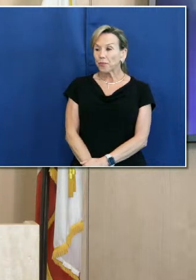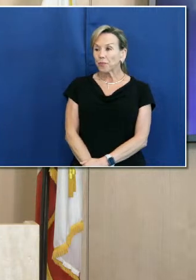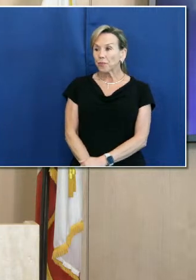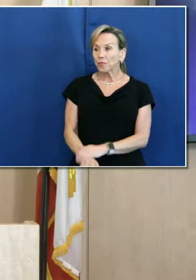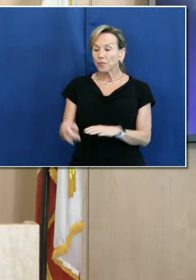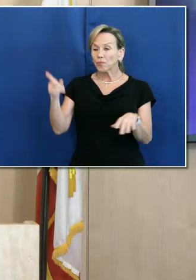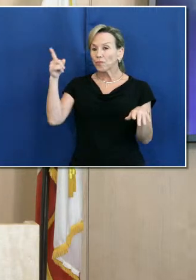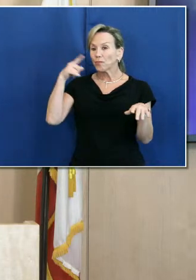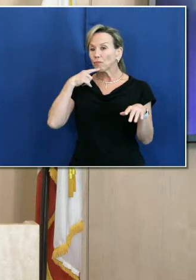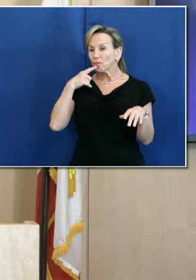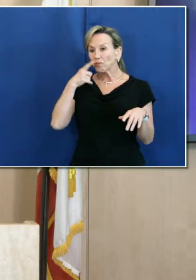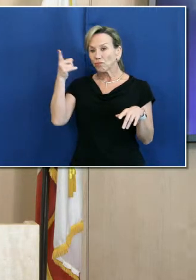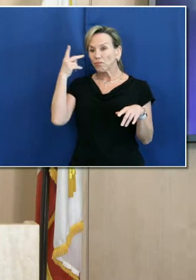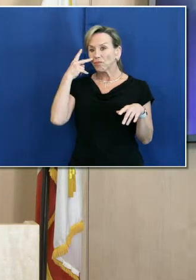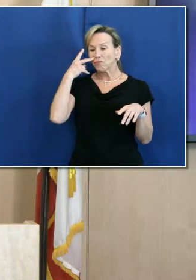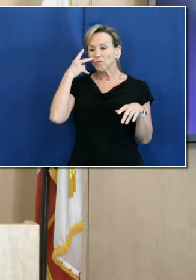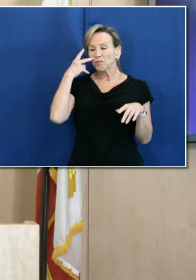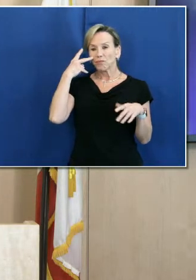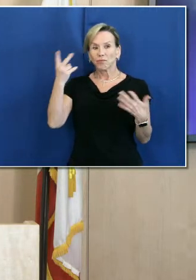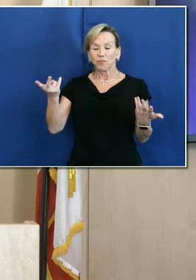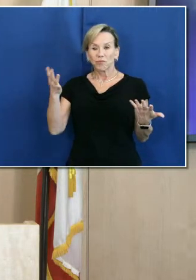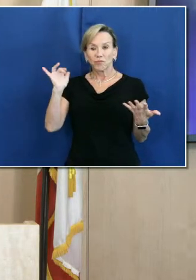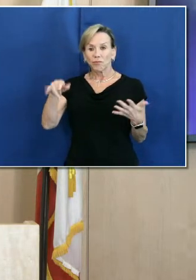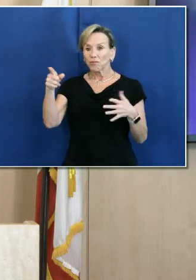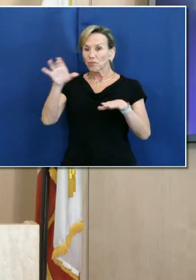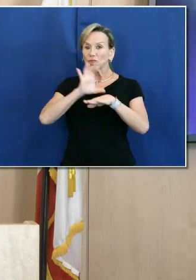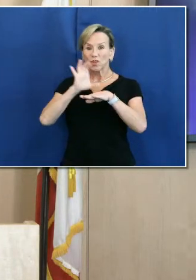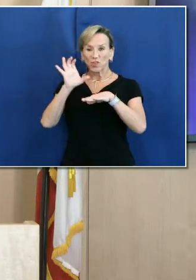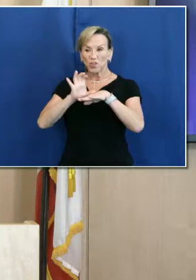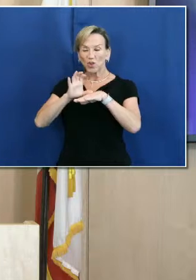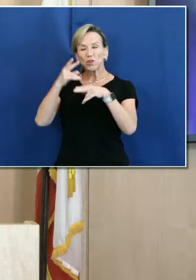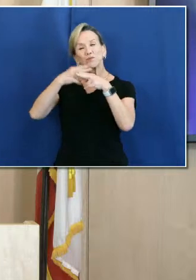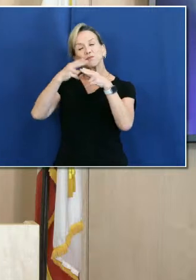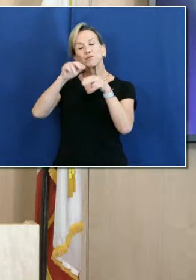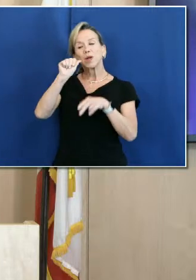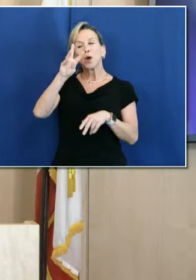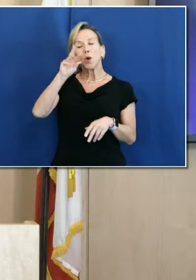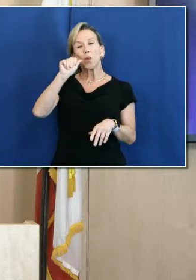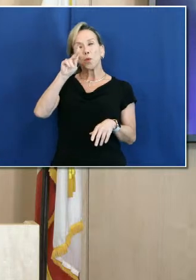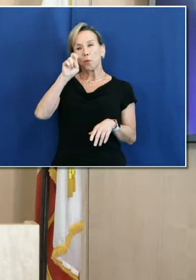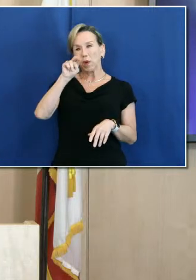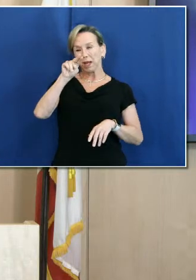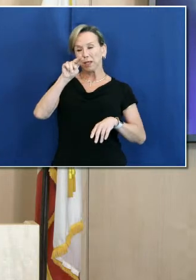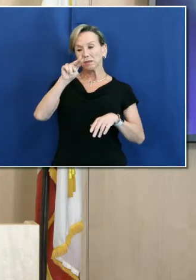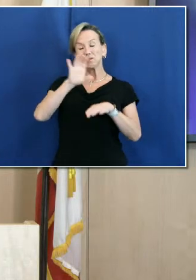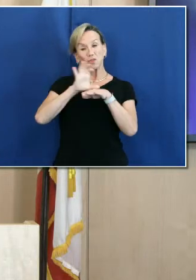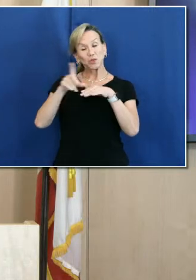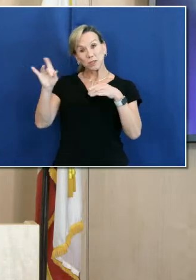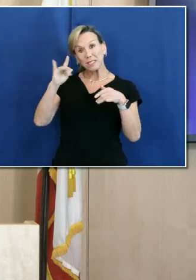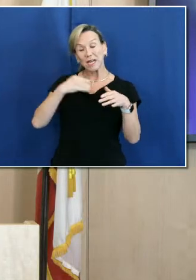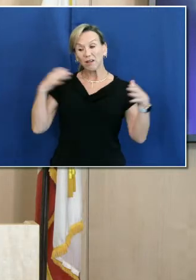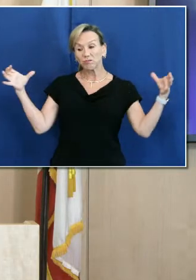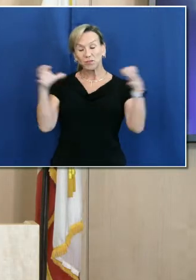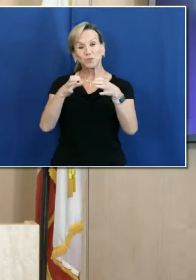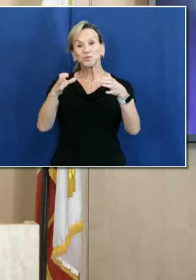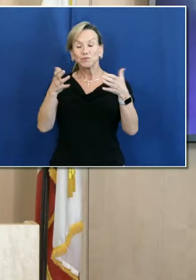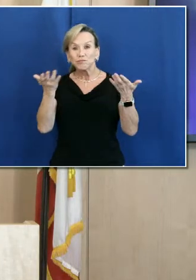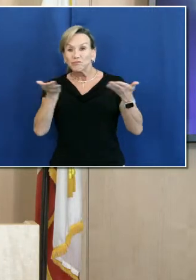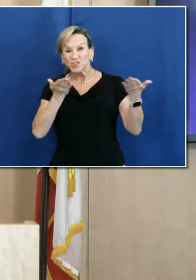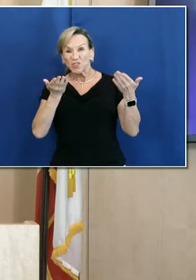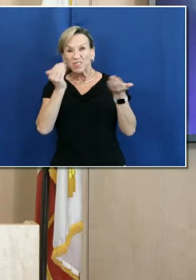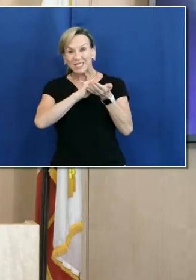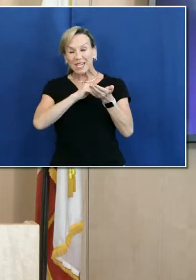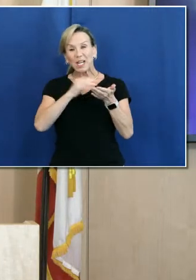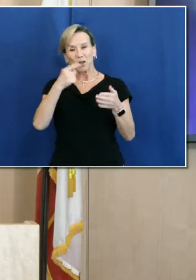Hi there. We saw the Awakened Church have services again this weekend, and I know you guys have tried to go to educate them and